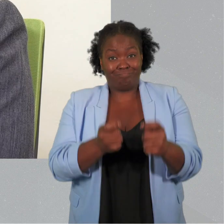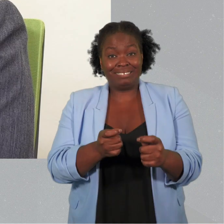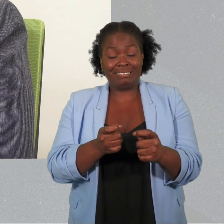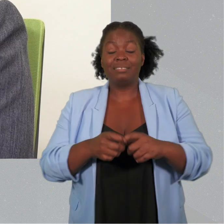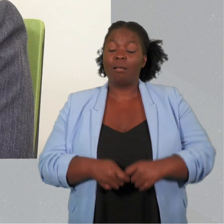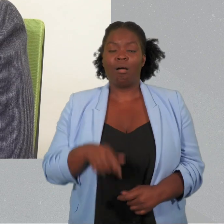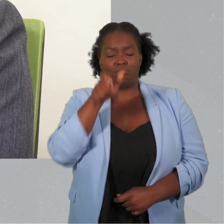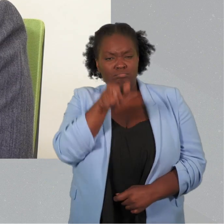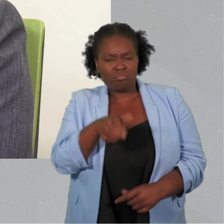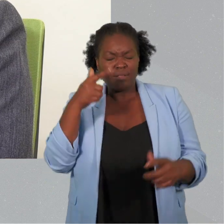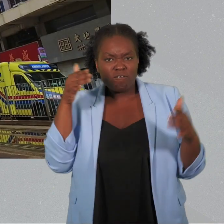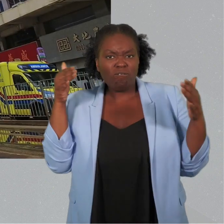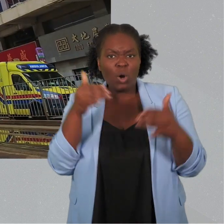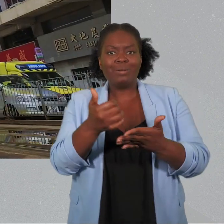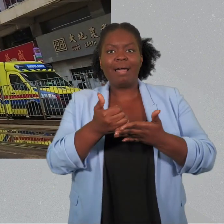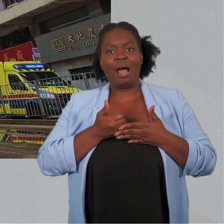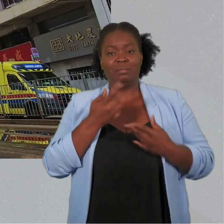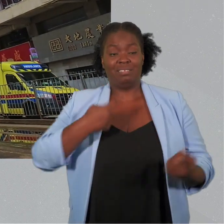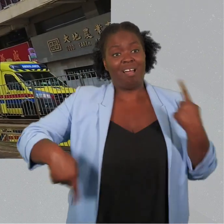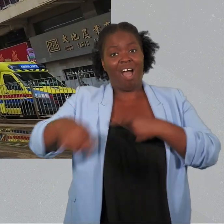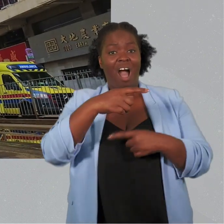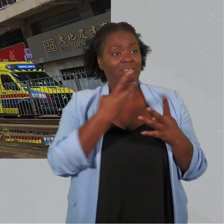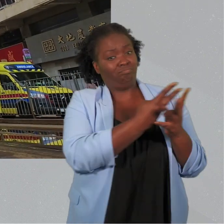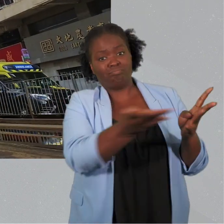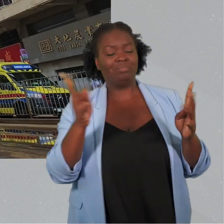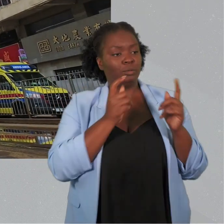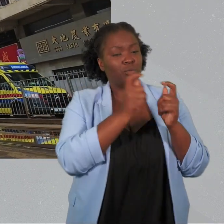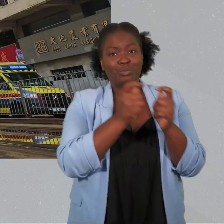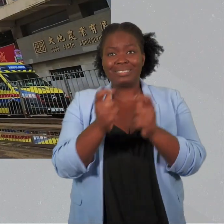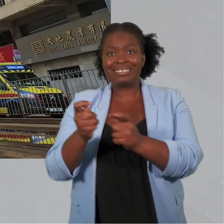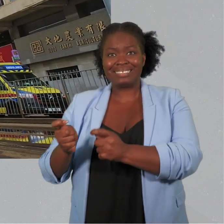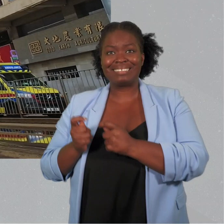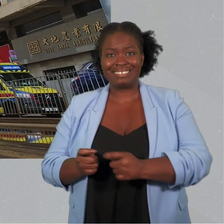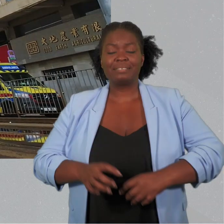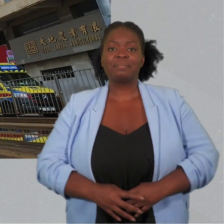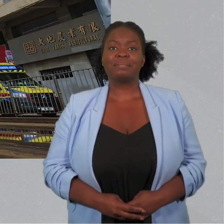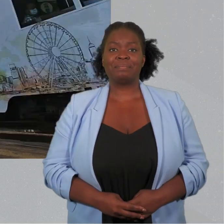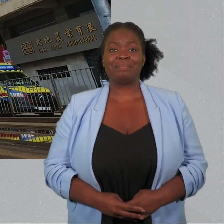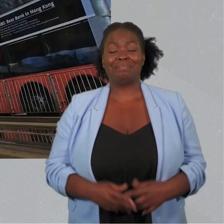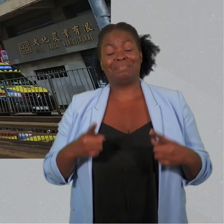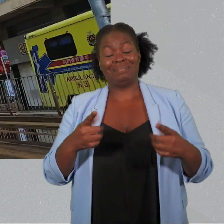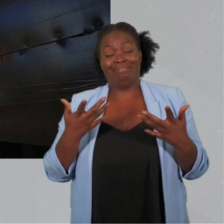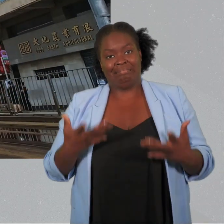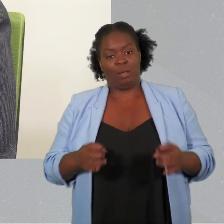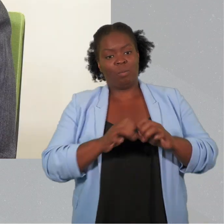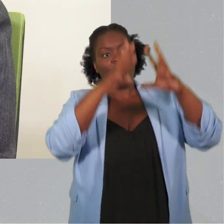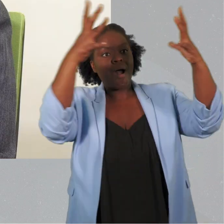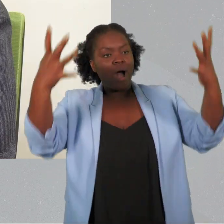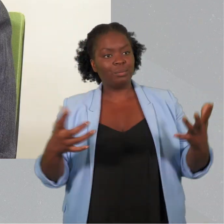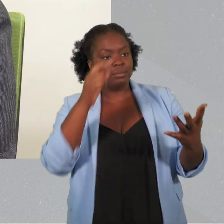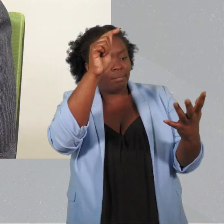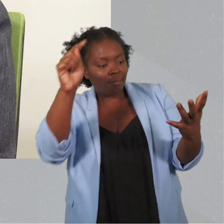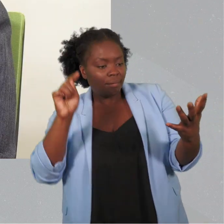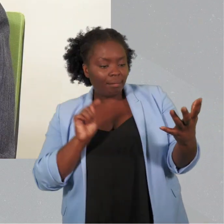And that individual-based approach has helped us to treat many people. But we're at a point where we need to step away